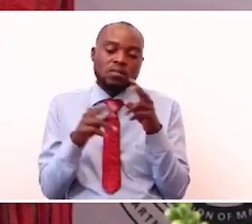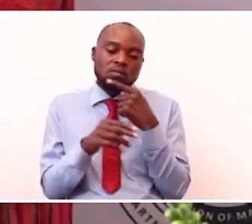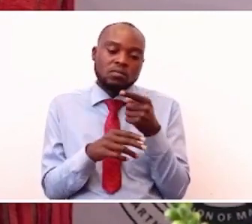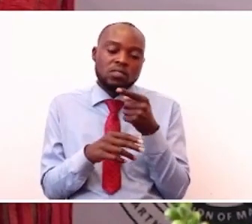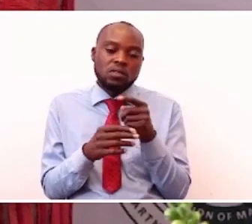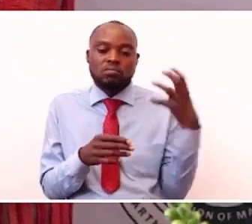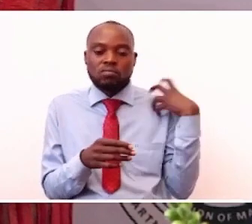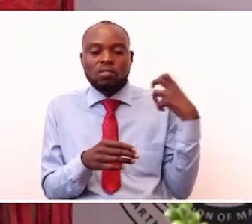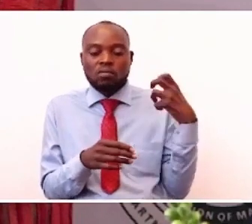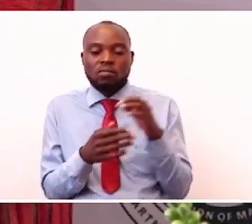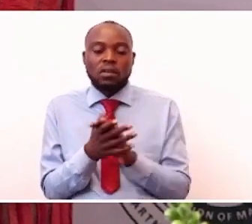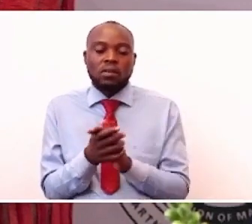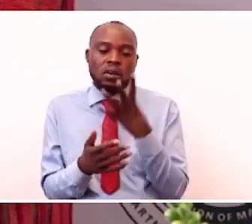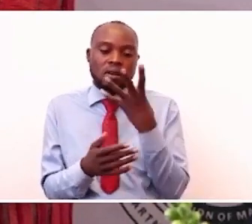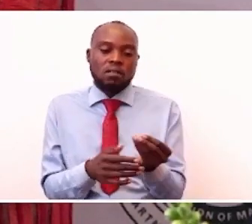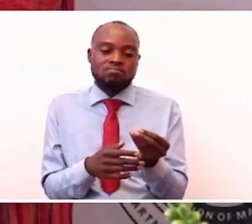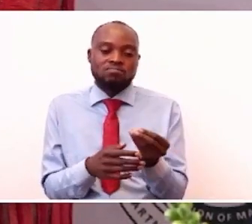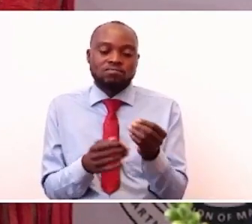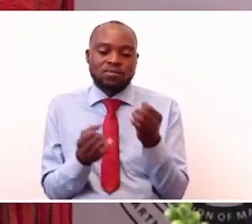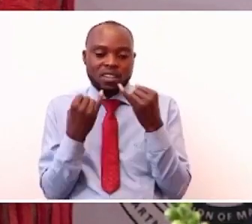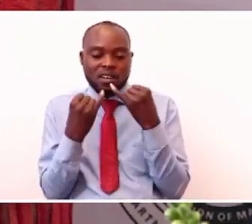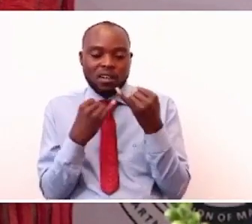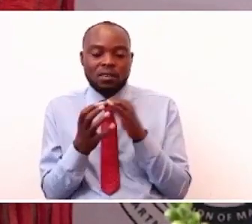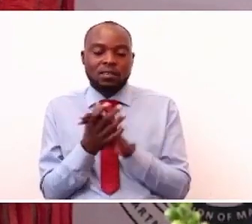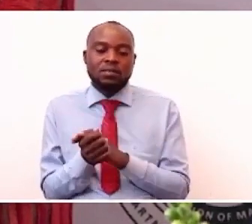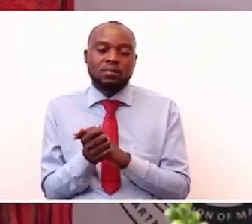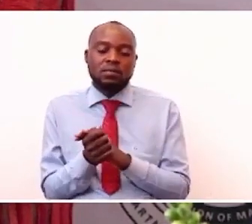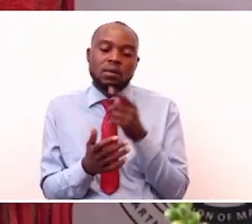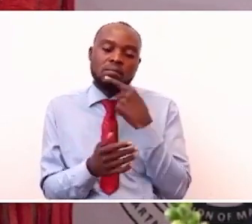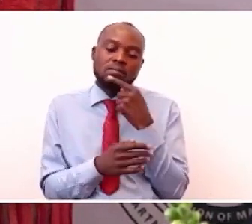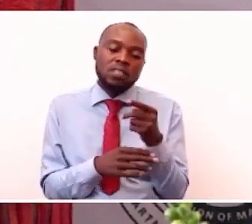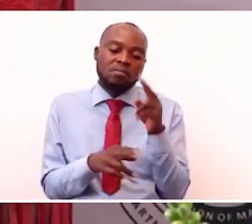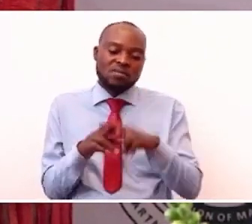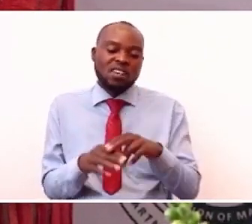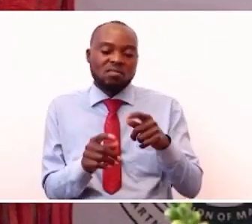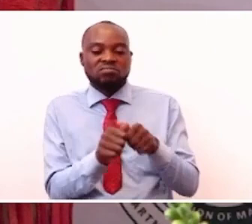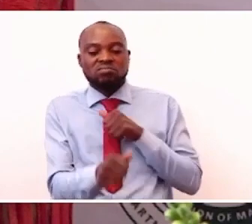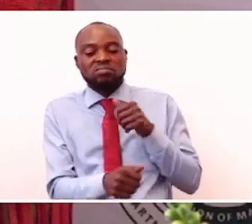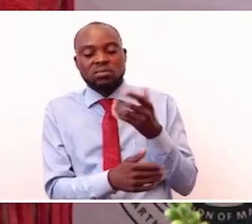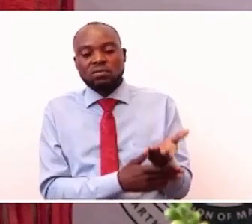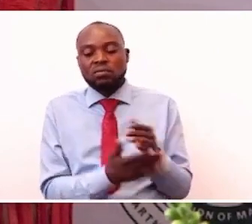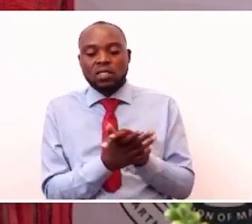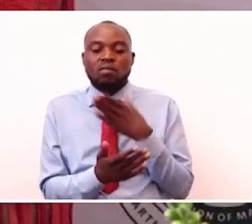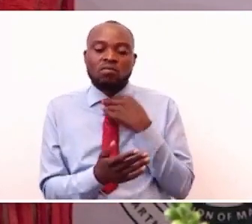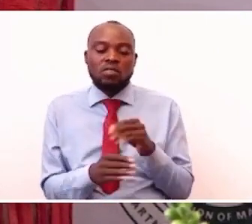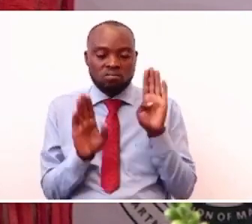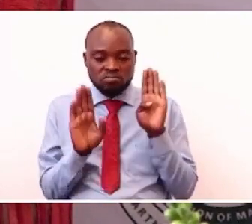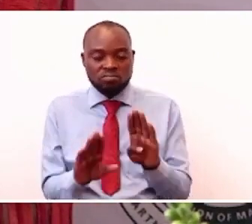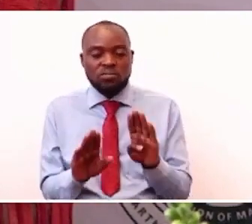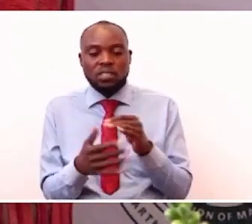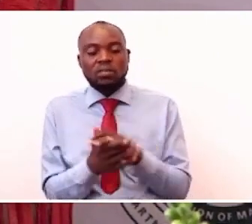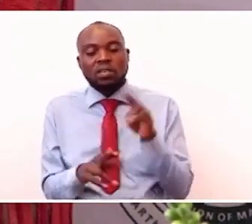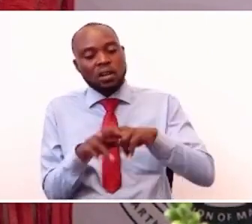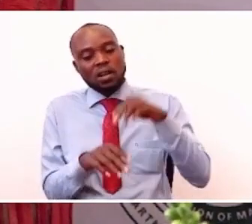have issued cautions or warnings, so then they stay away. And that's a way to push them out of the legislative